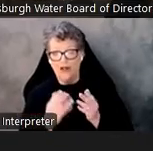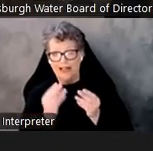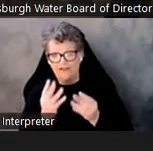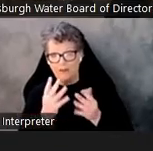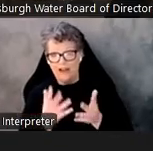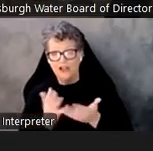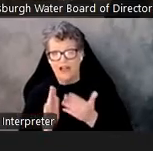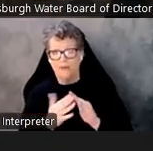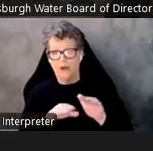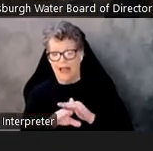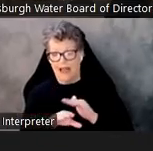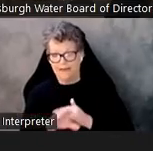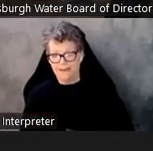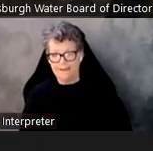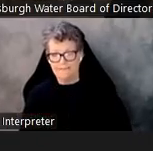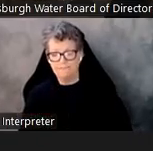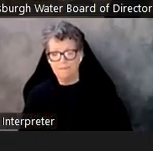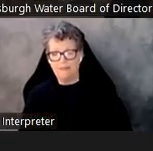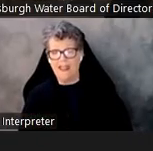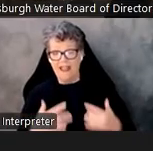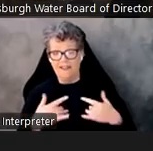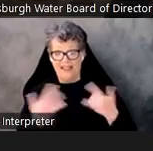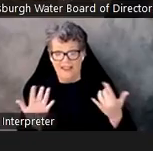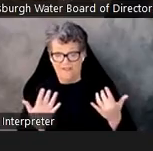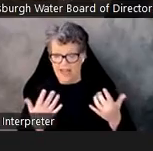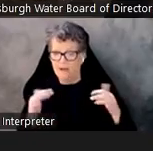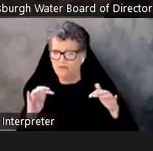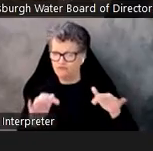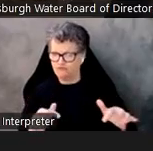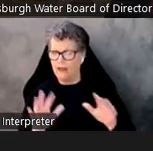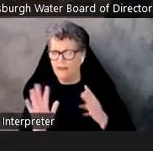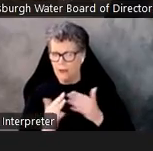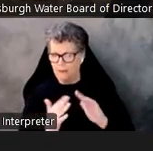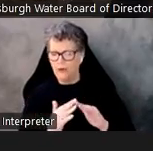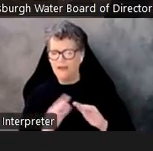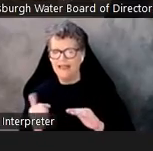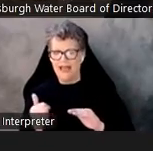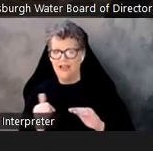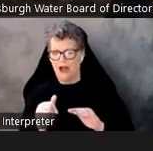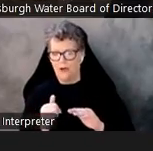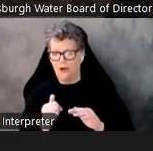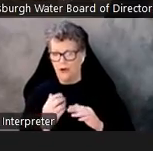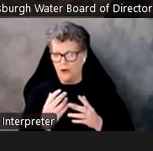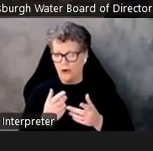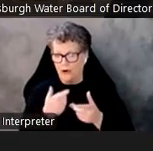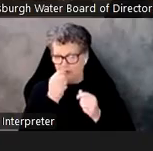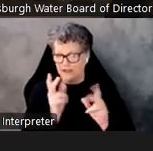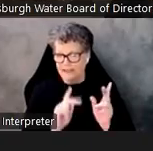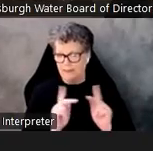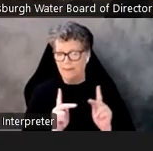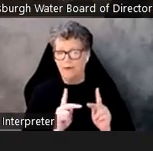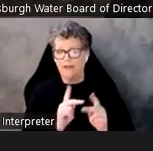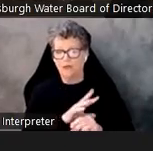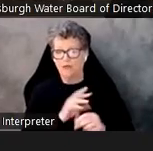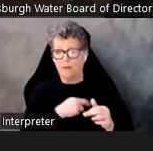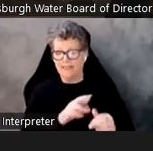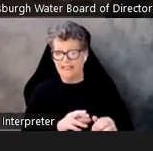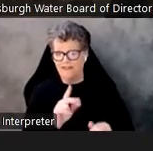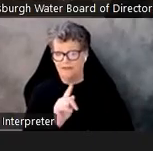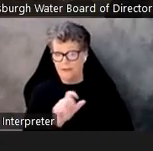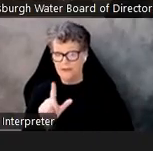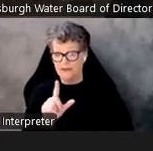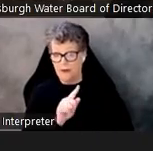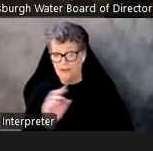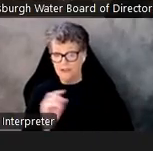reservoir. The event was well attended by the community and other stakeholders, including representatives from the Pittsburgh Zoo and the